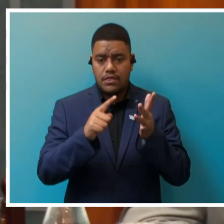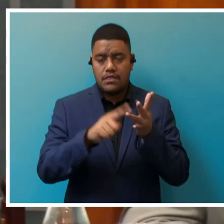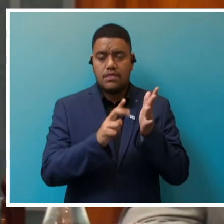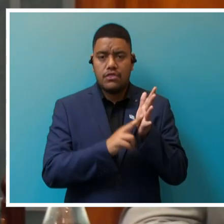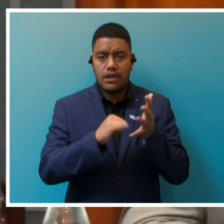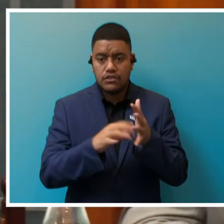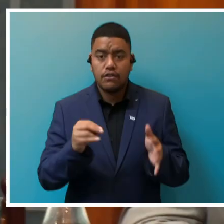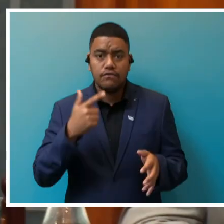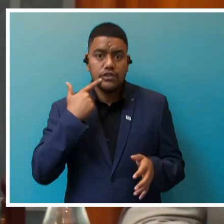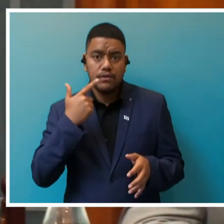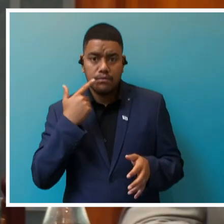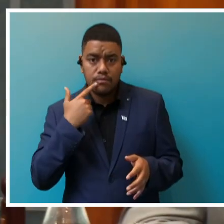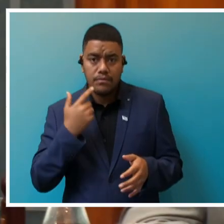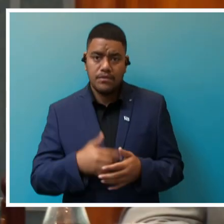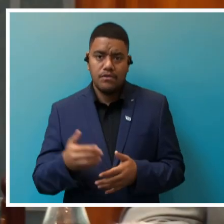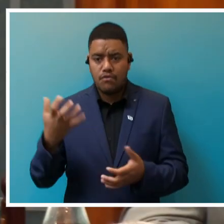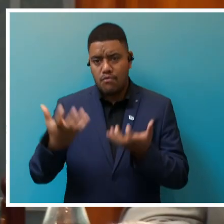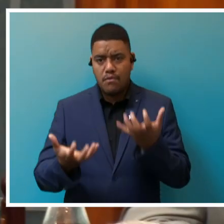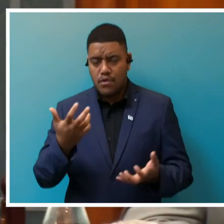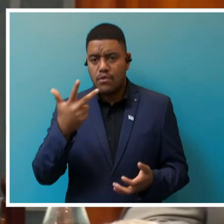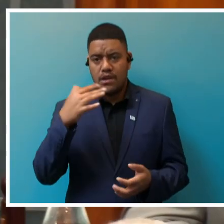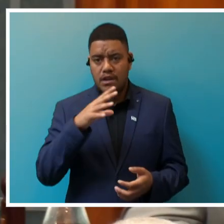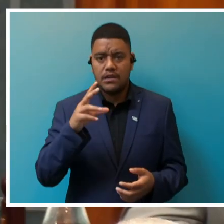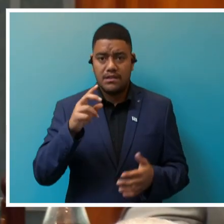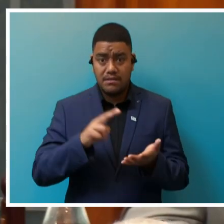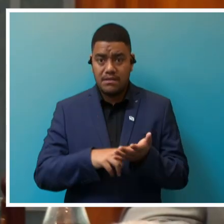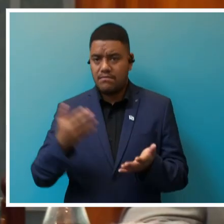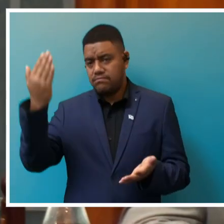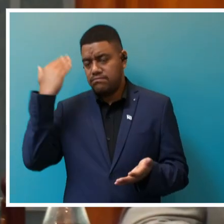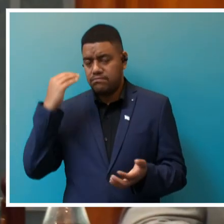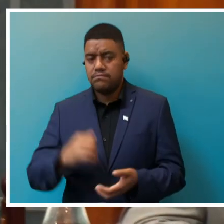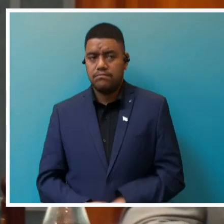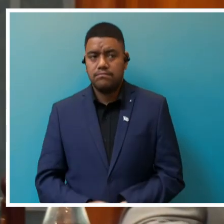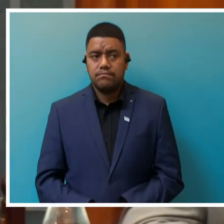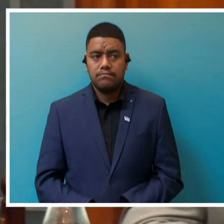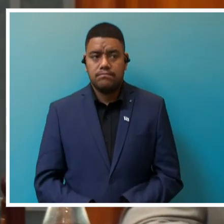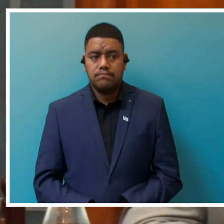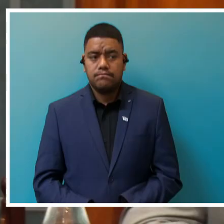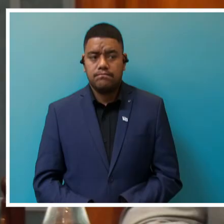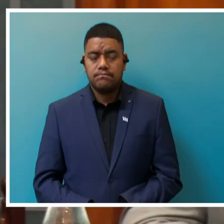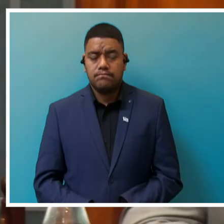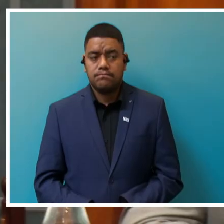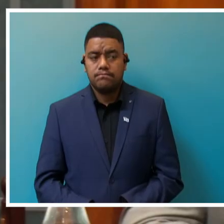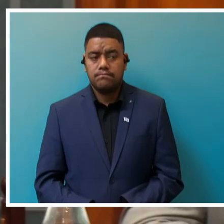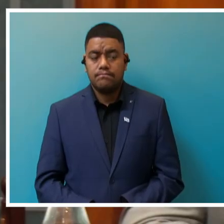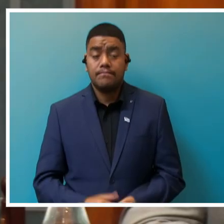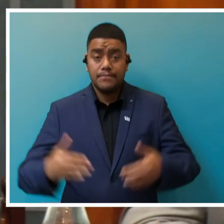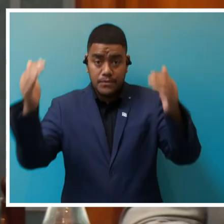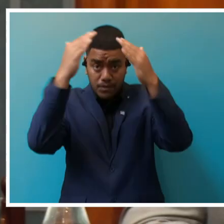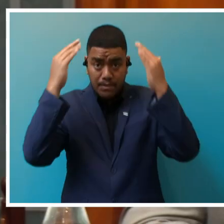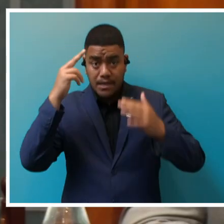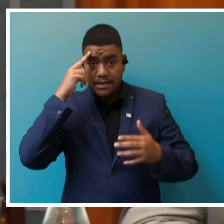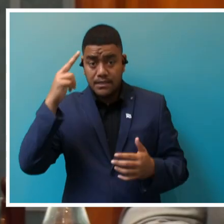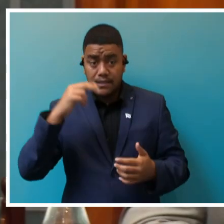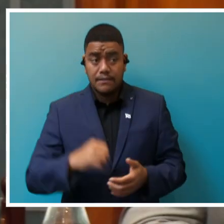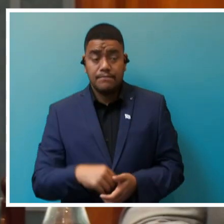locally compared to 8,067 tons of sheep meat imported. Honorable Speaker, sir,